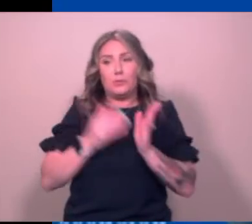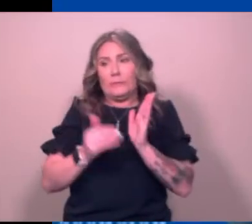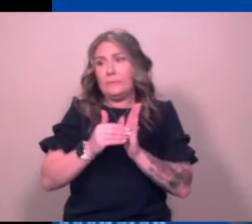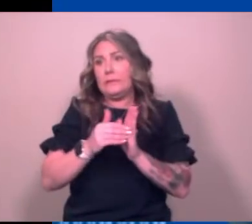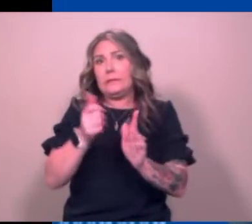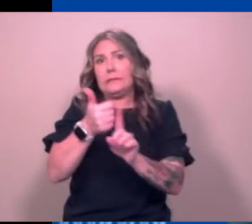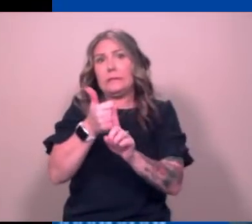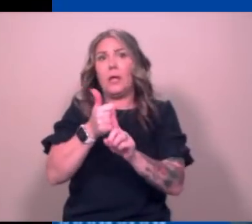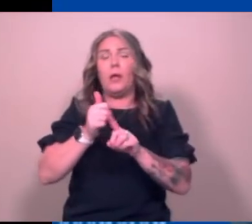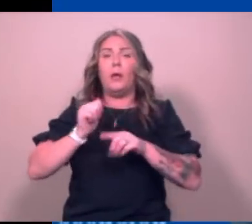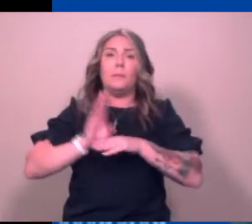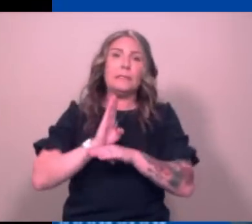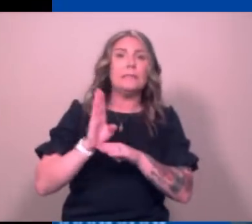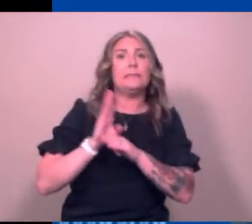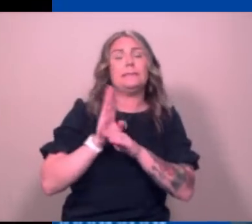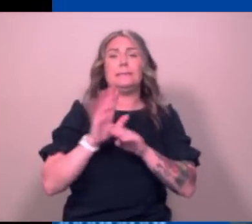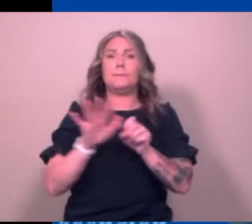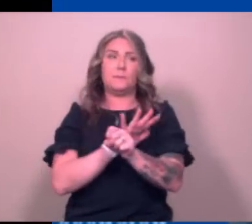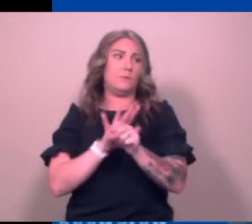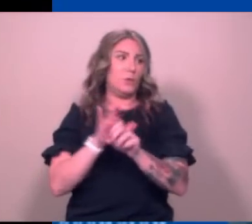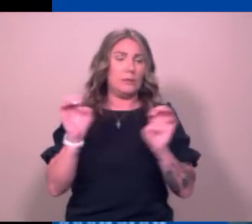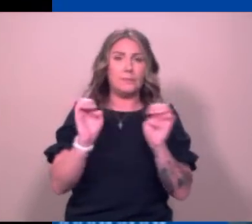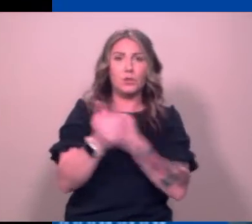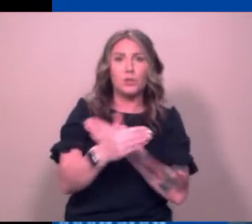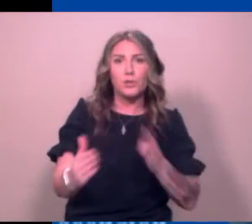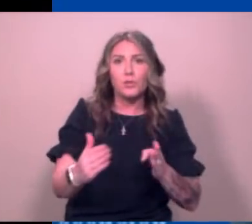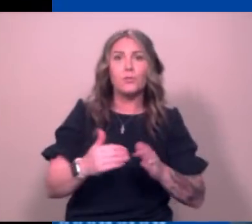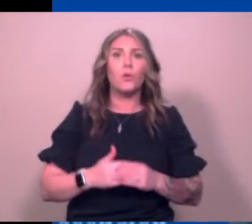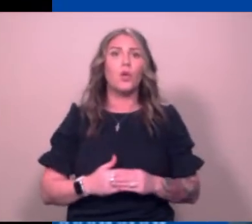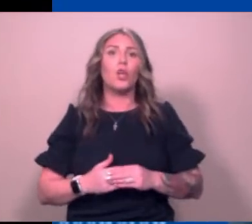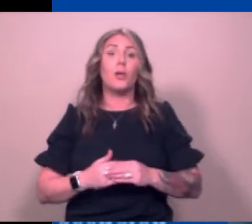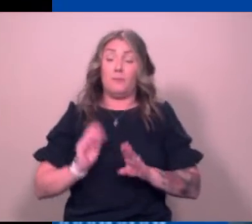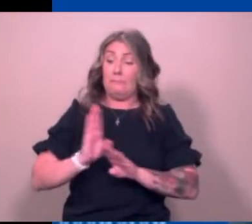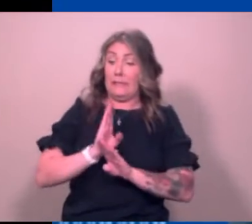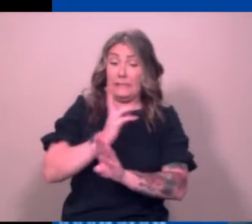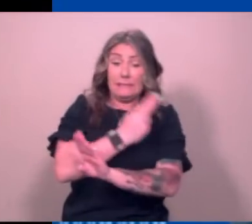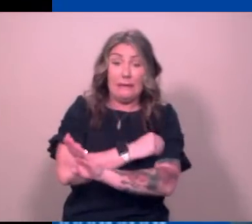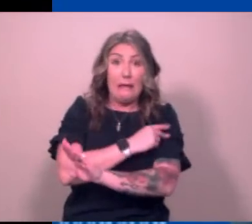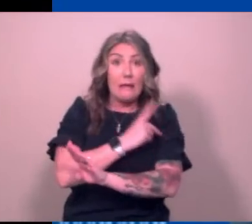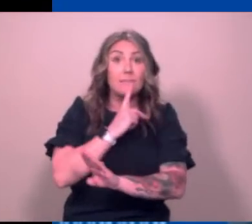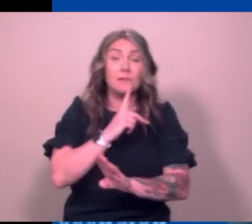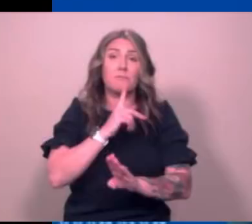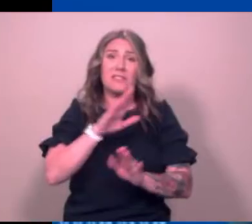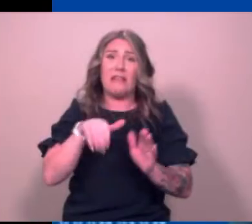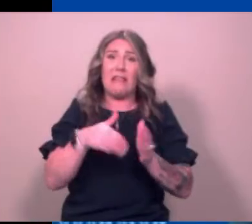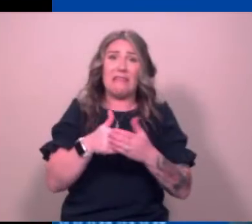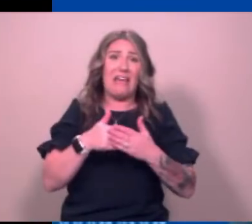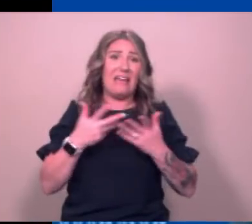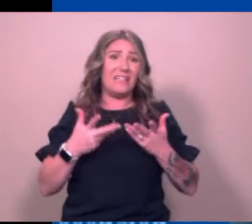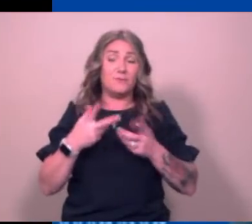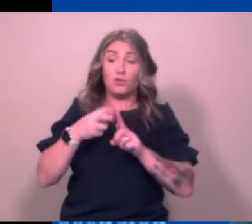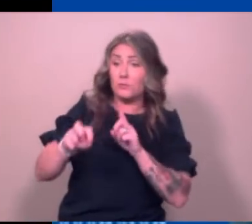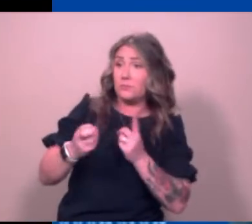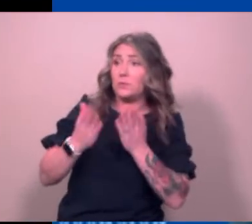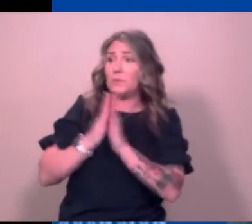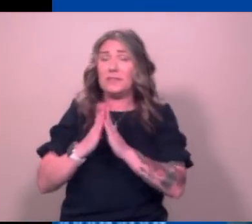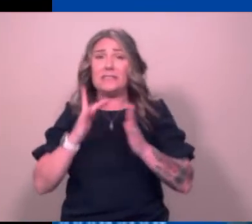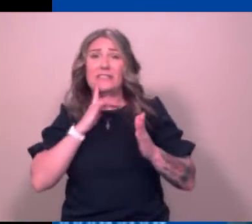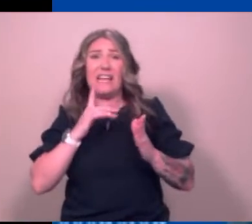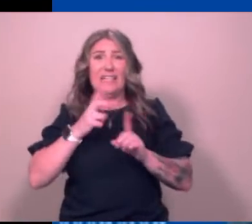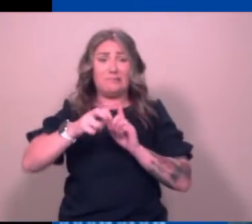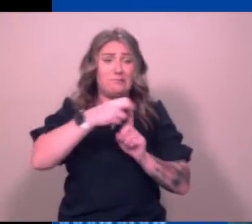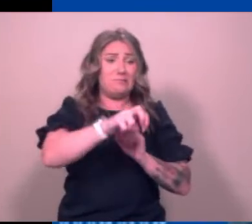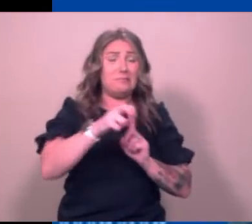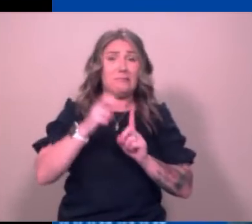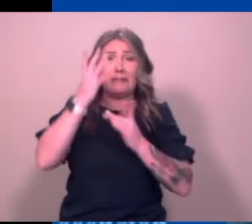busy ERs and busy hospitals with lots of transmission of disease. I